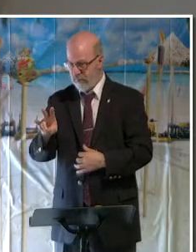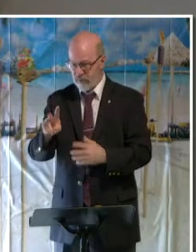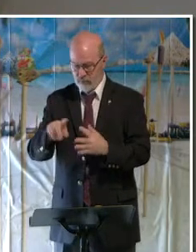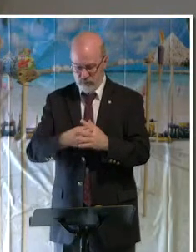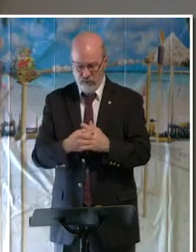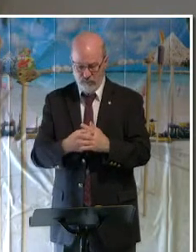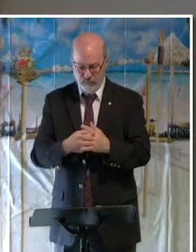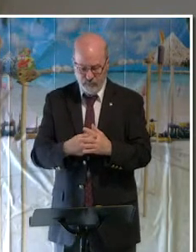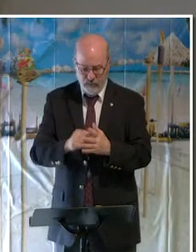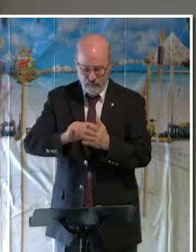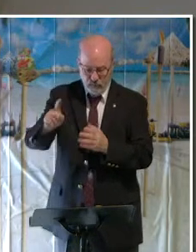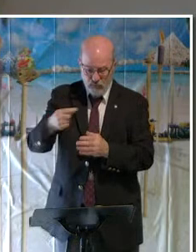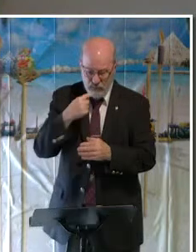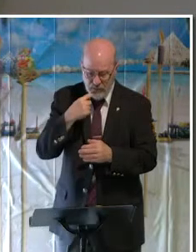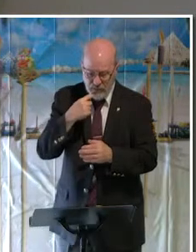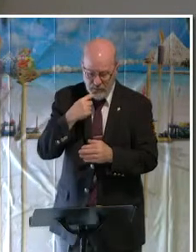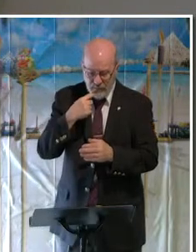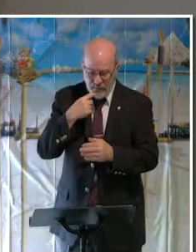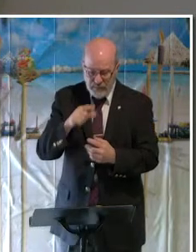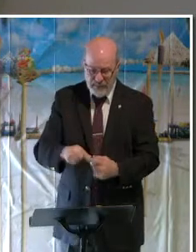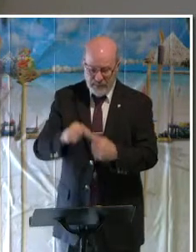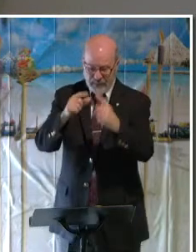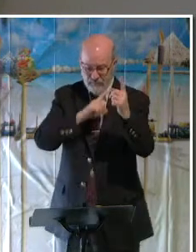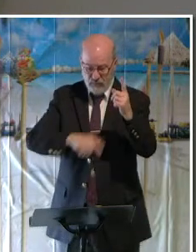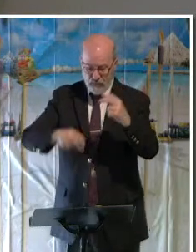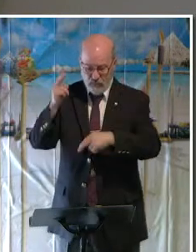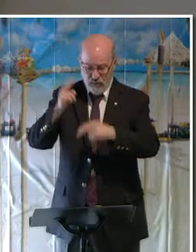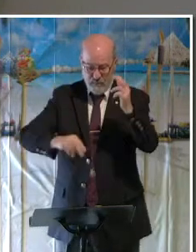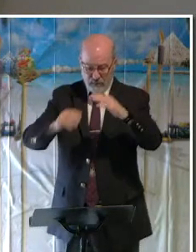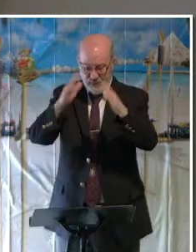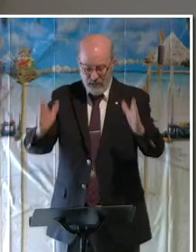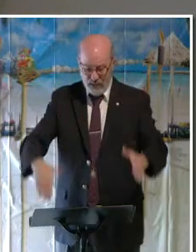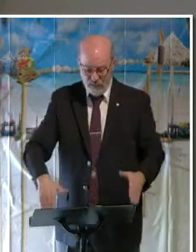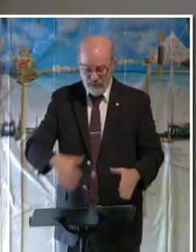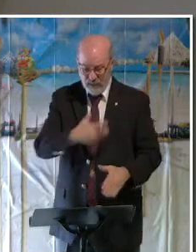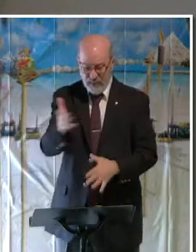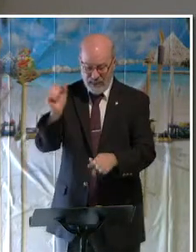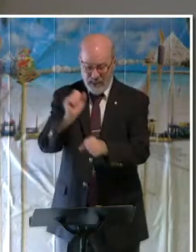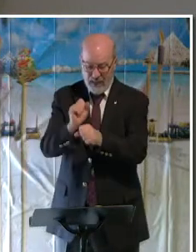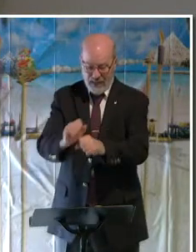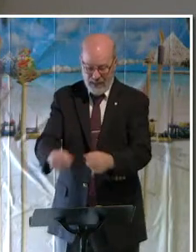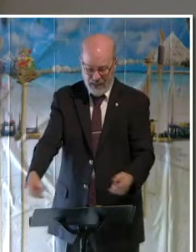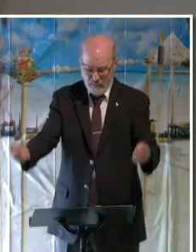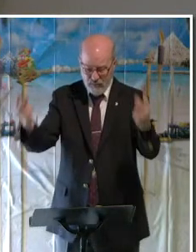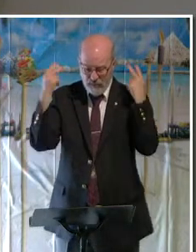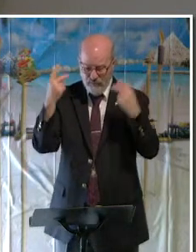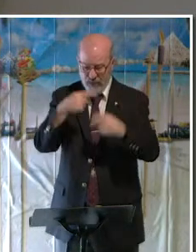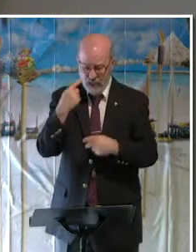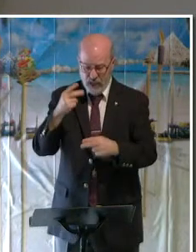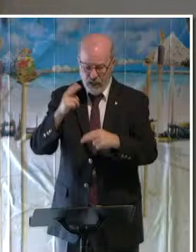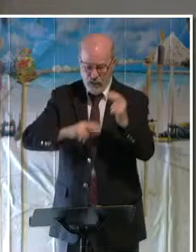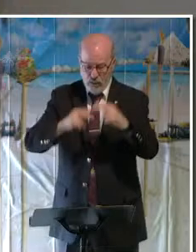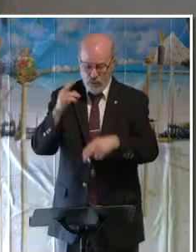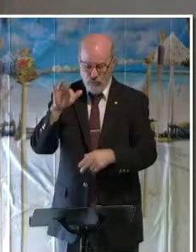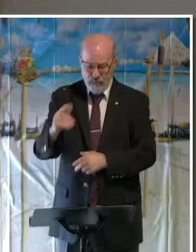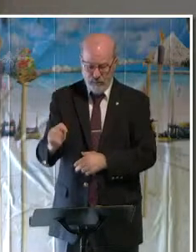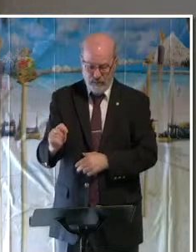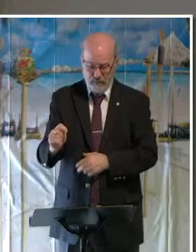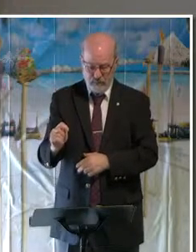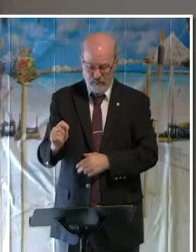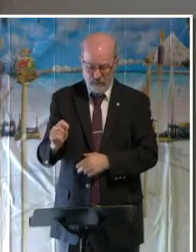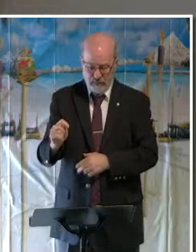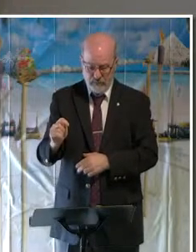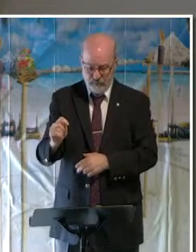Psalm 127, verse 1 says, "Except the Lord build the house, they labor in vain